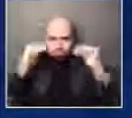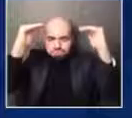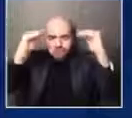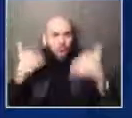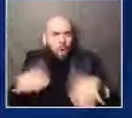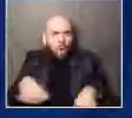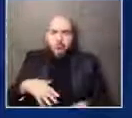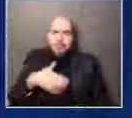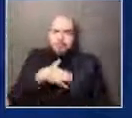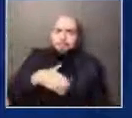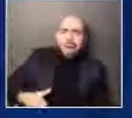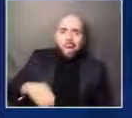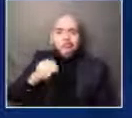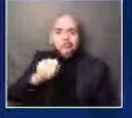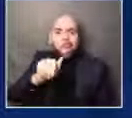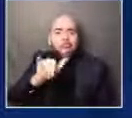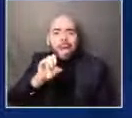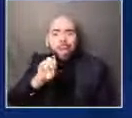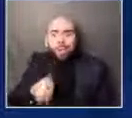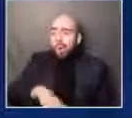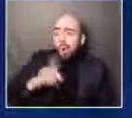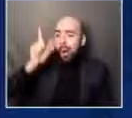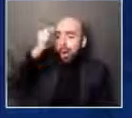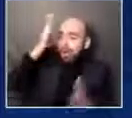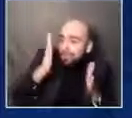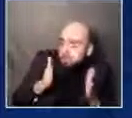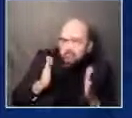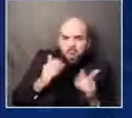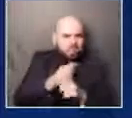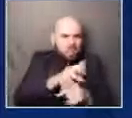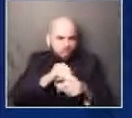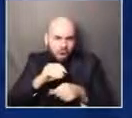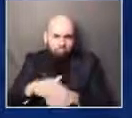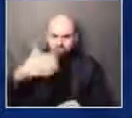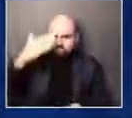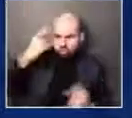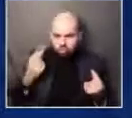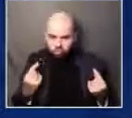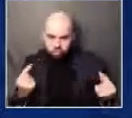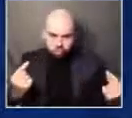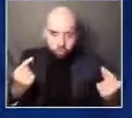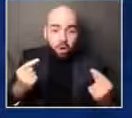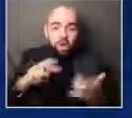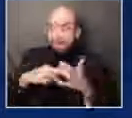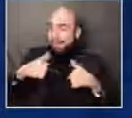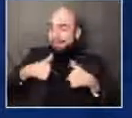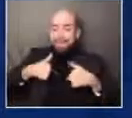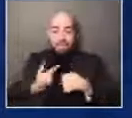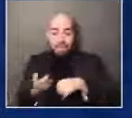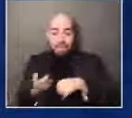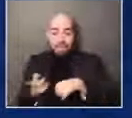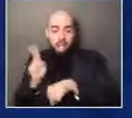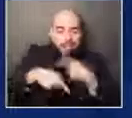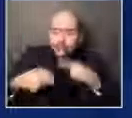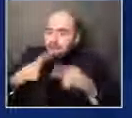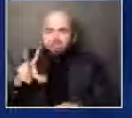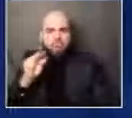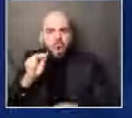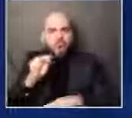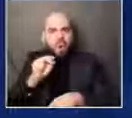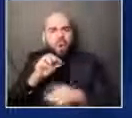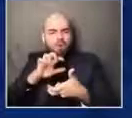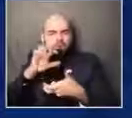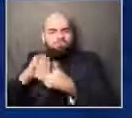The advisory board will listen and learn lessons from their experience. And because we know that we won't fully